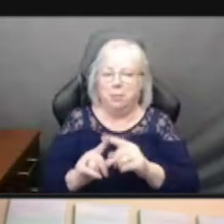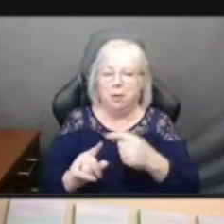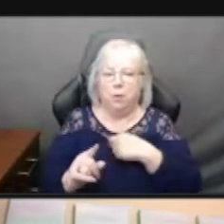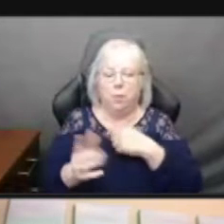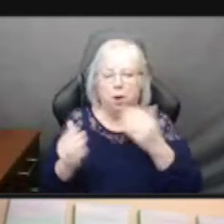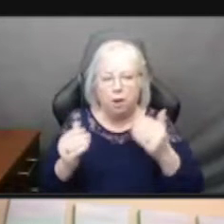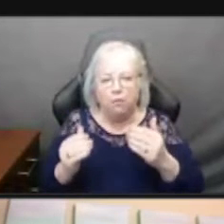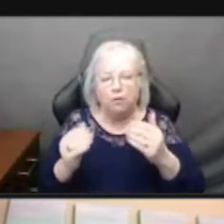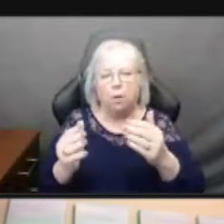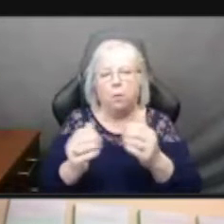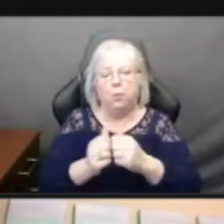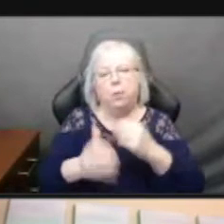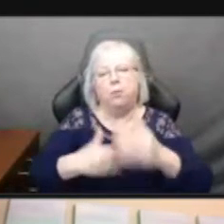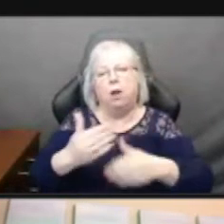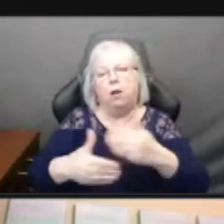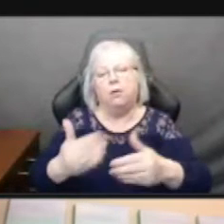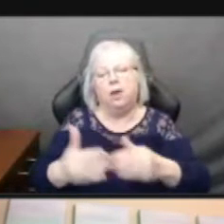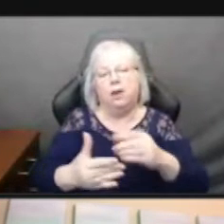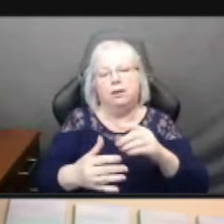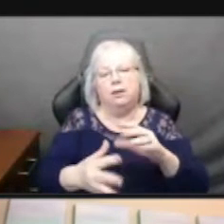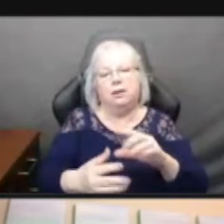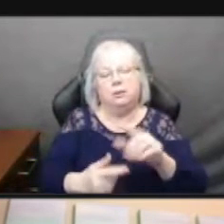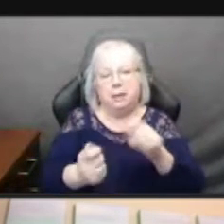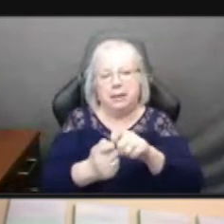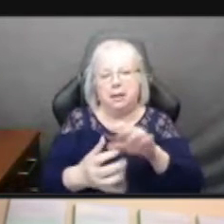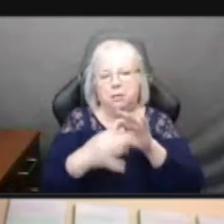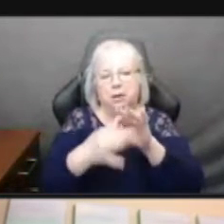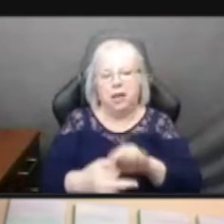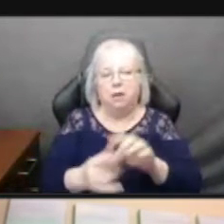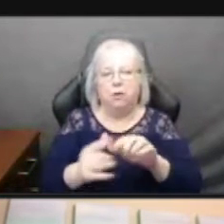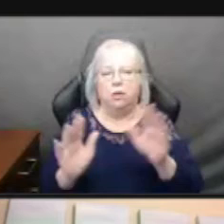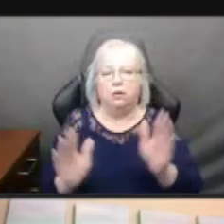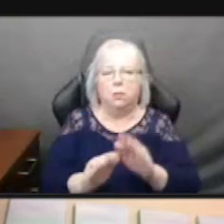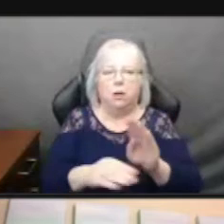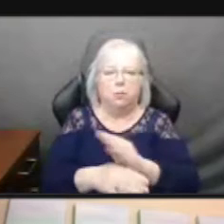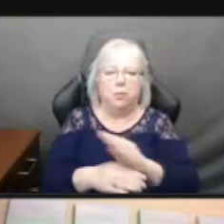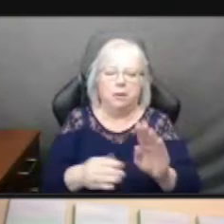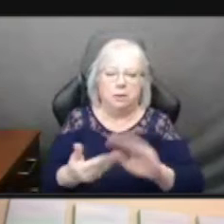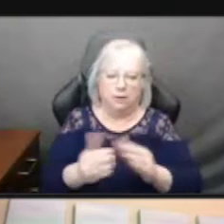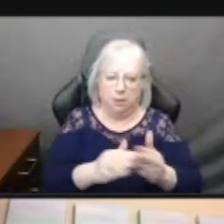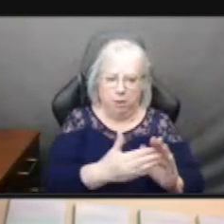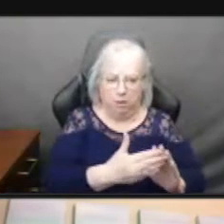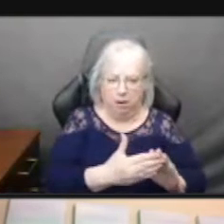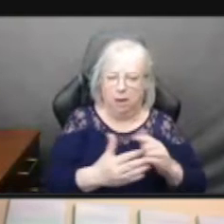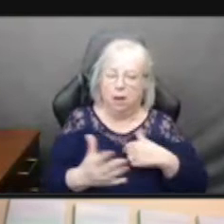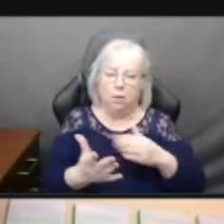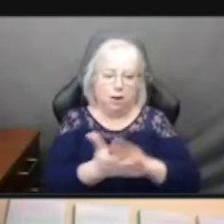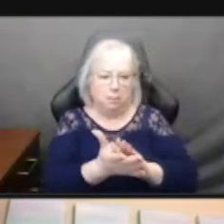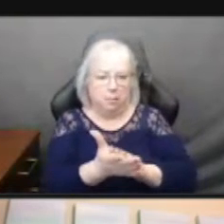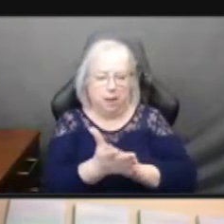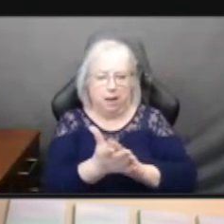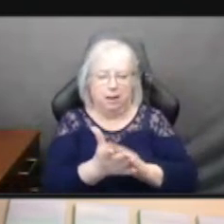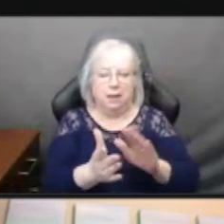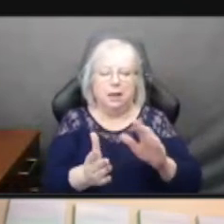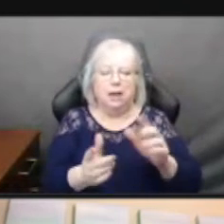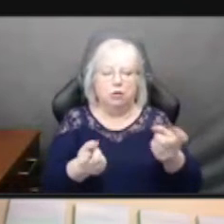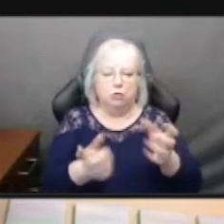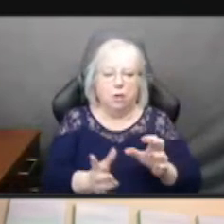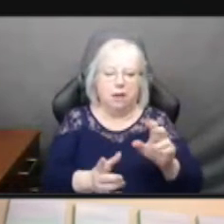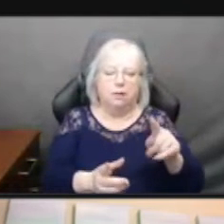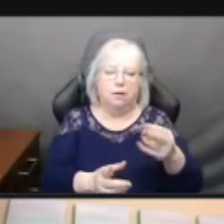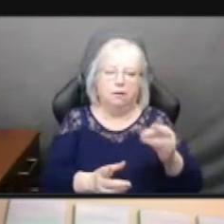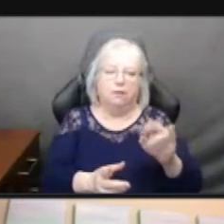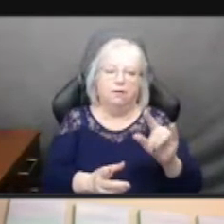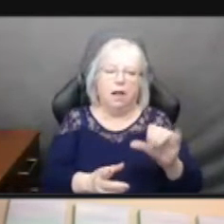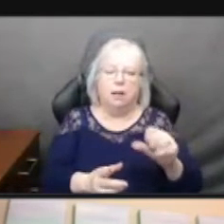progress, particularly as it relates to our small business community. I want to commend City Director Phillips for not only listening